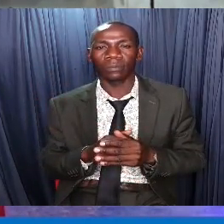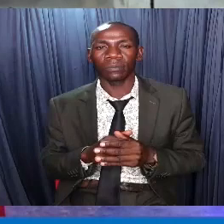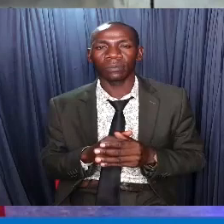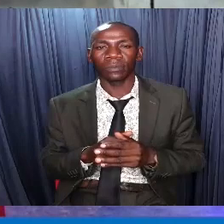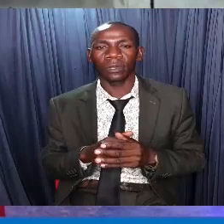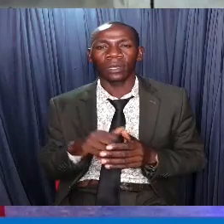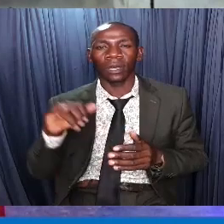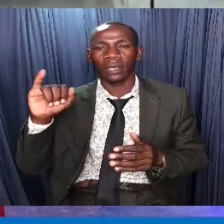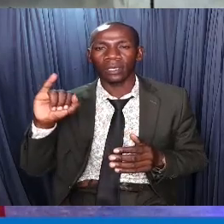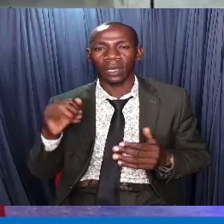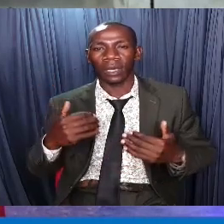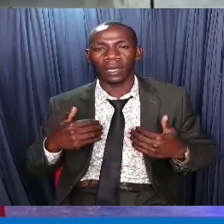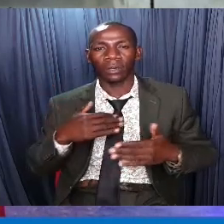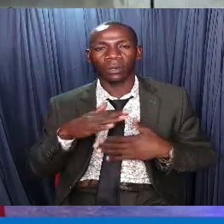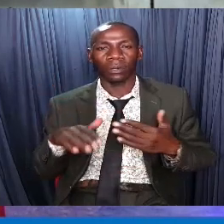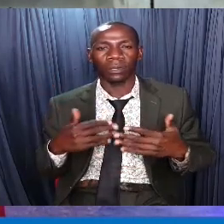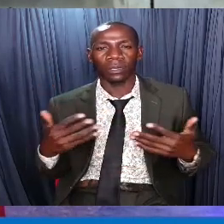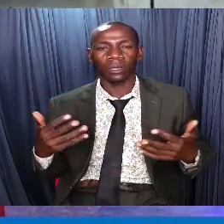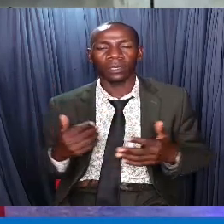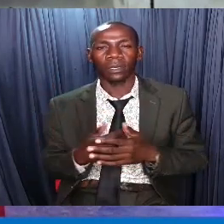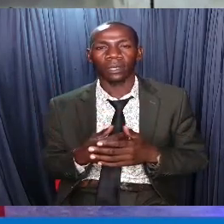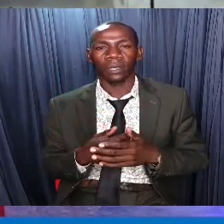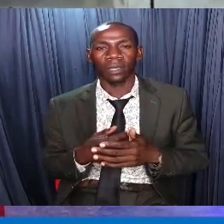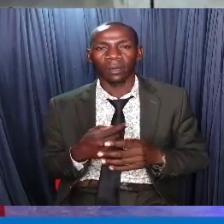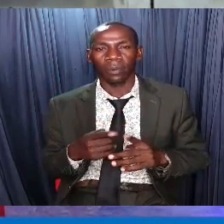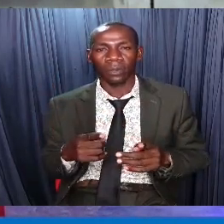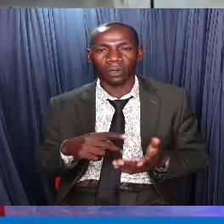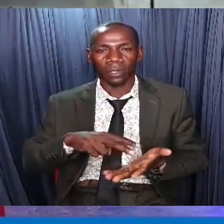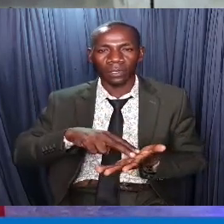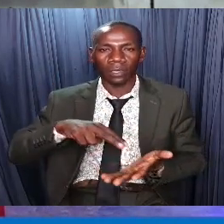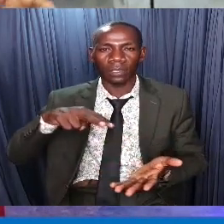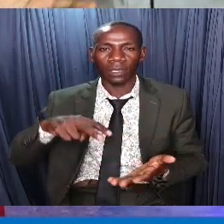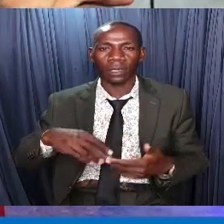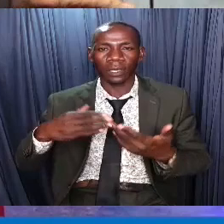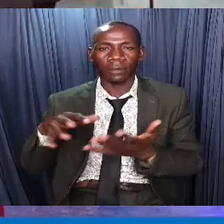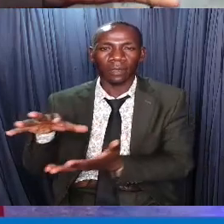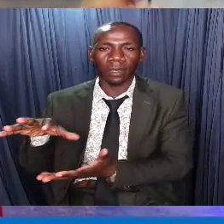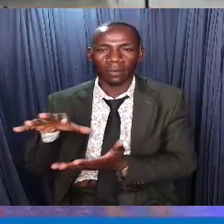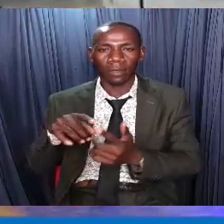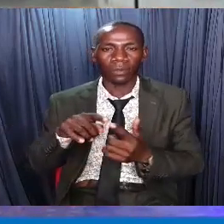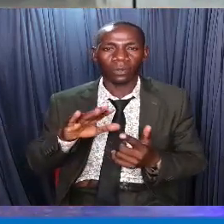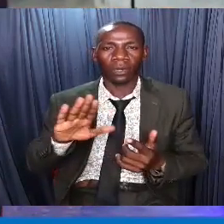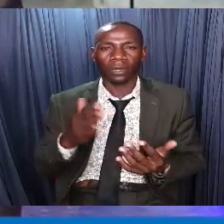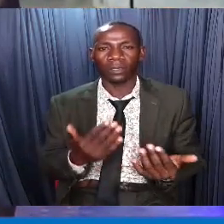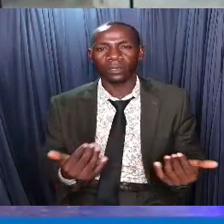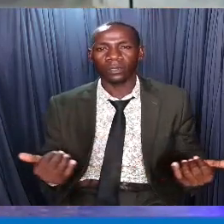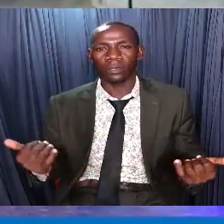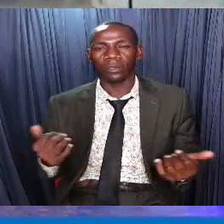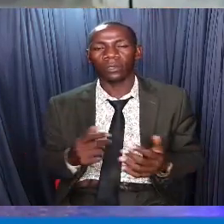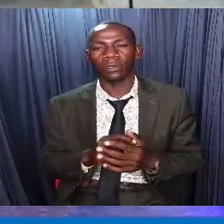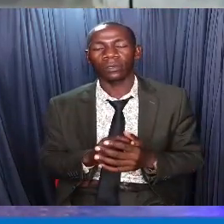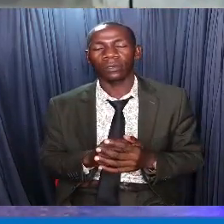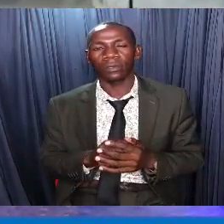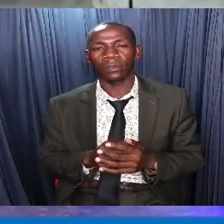Isaka ana kila kitu. Isaac had everything. Lakini hakuinuka tayari apeane urithi kwa watoto. He didn't just get up and give the inheritance to the